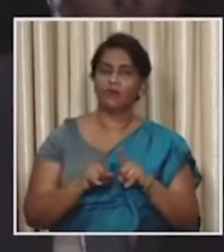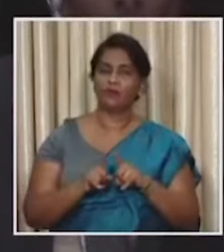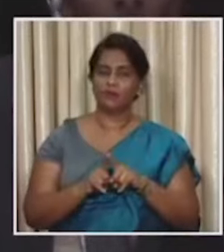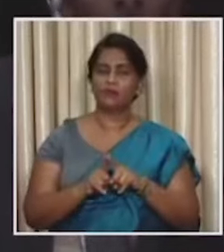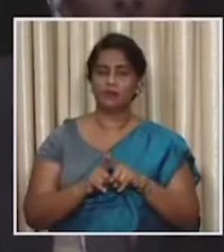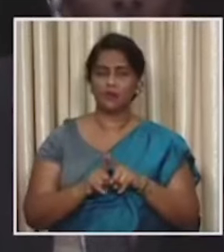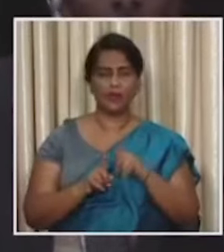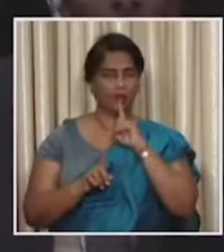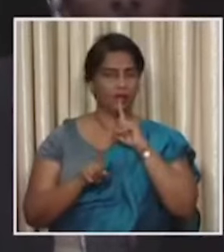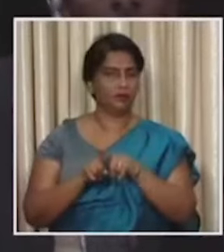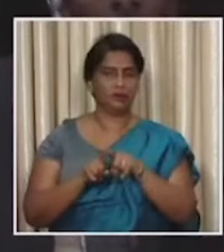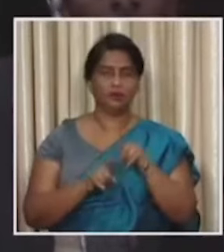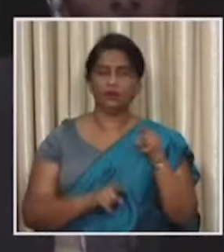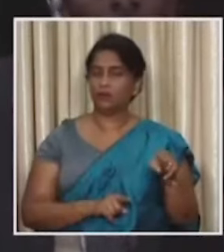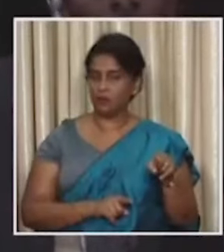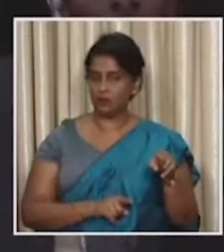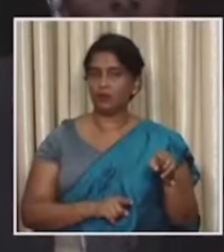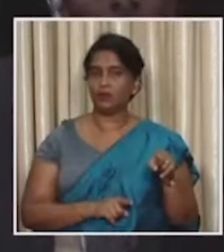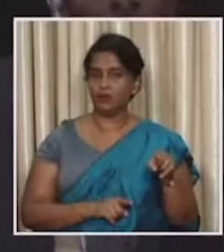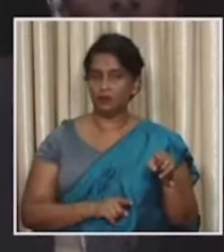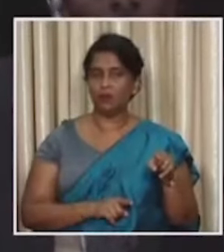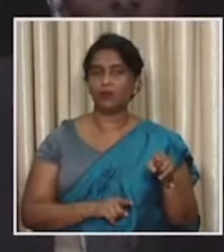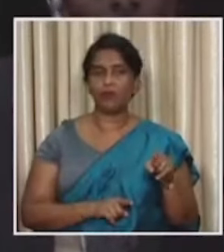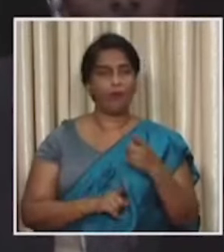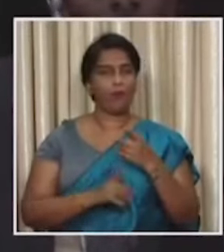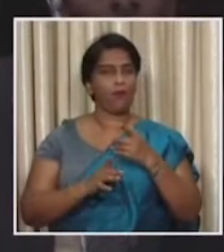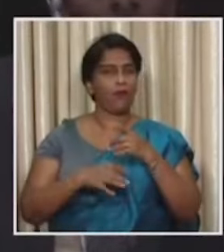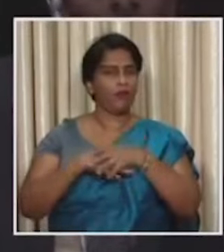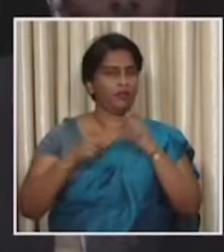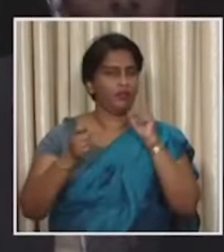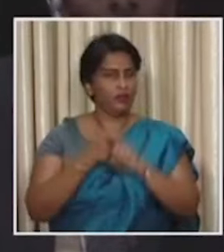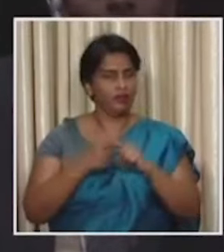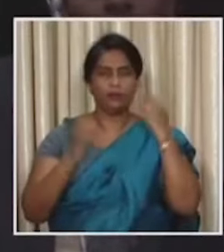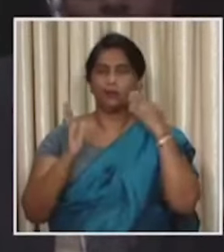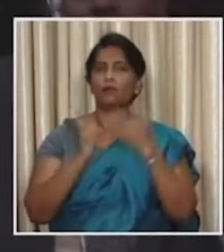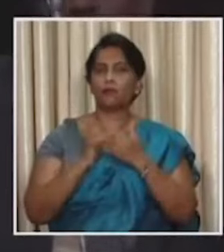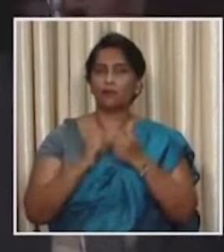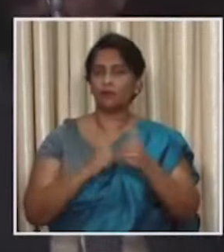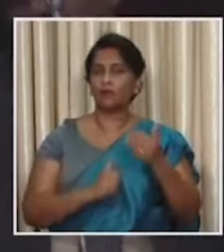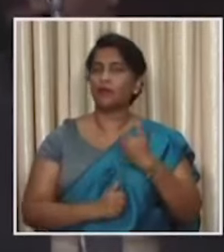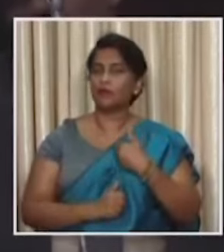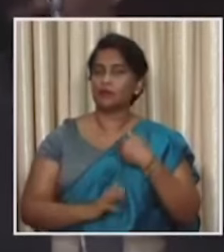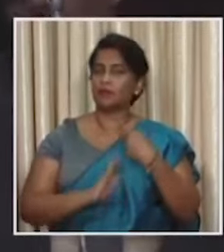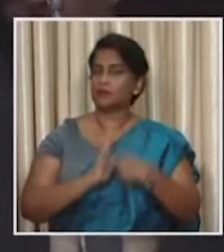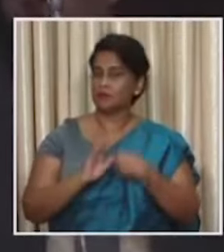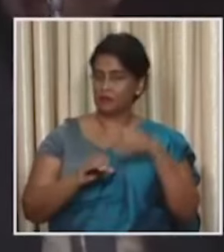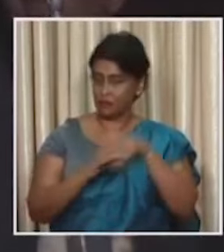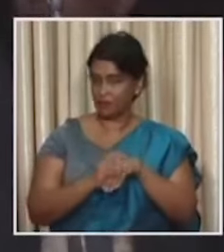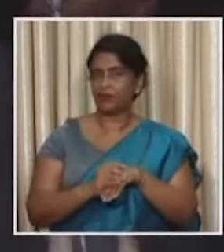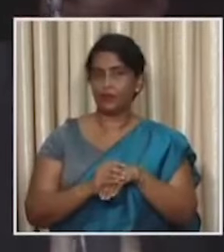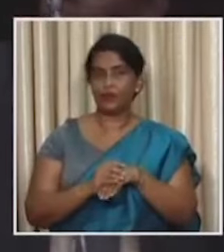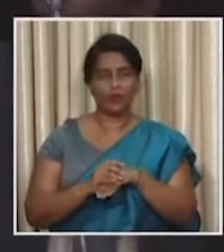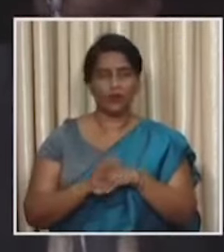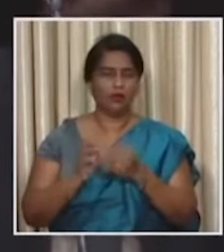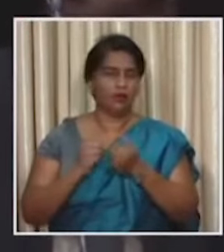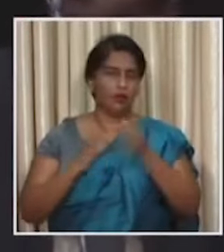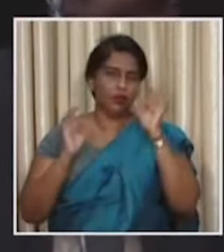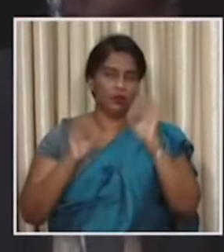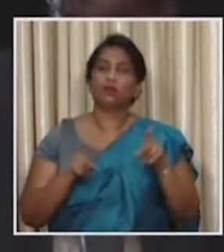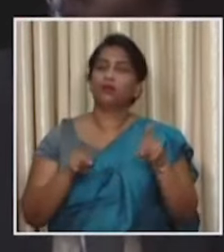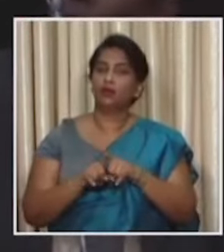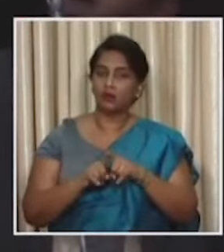ethnic based politics in our country. Similarly, we will not tolerate religious extremism.